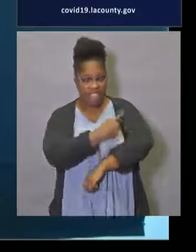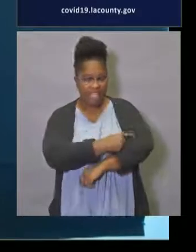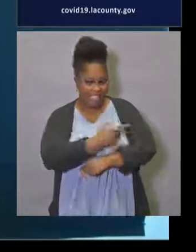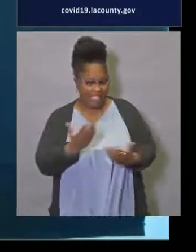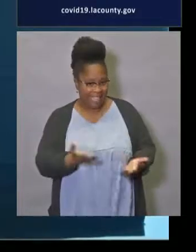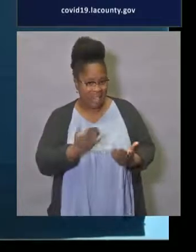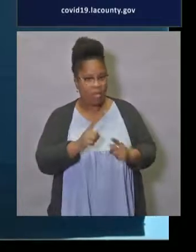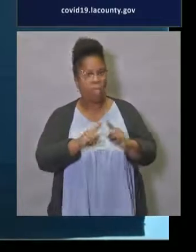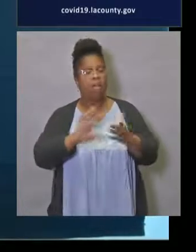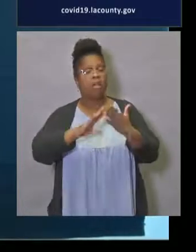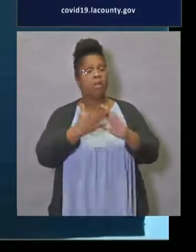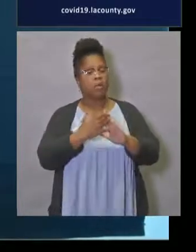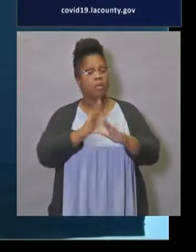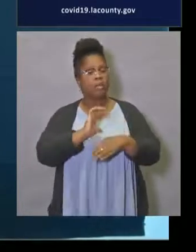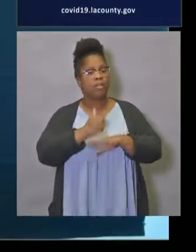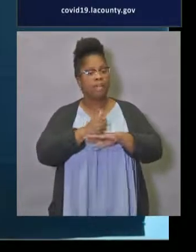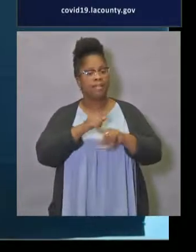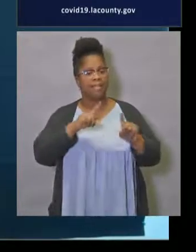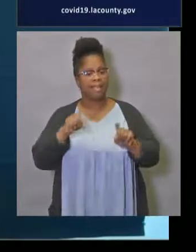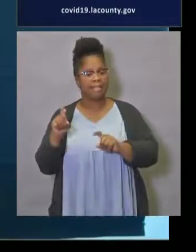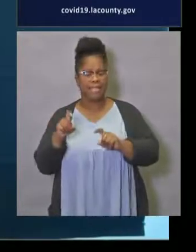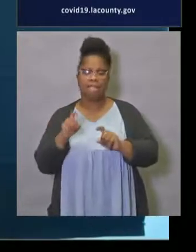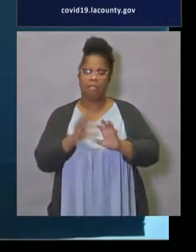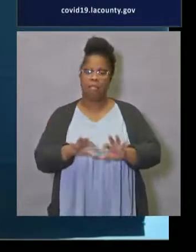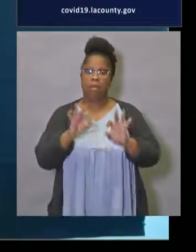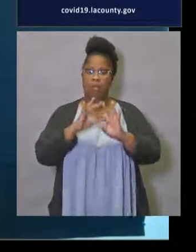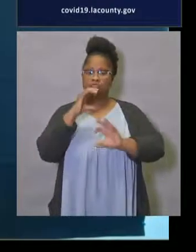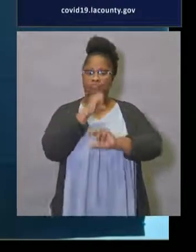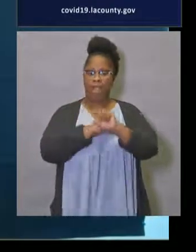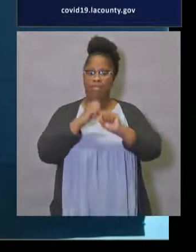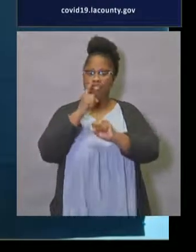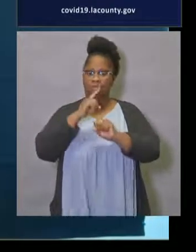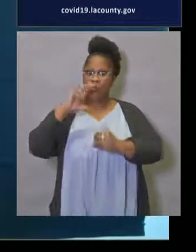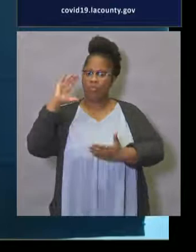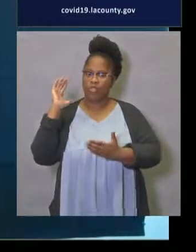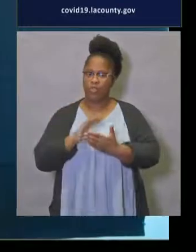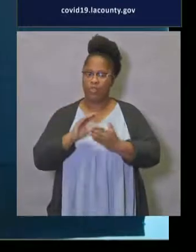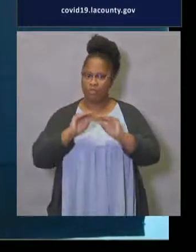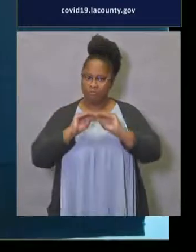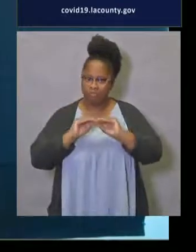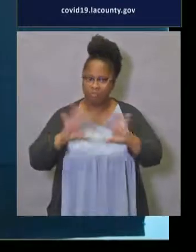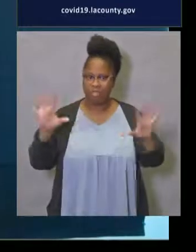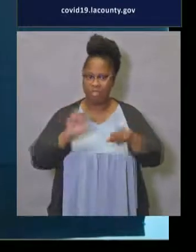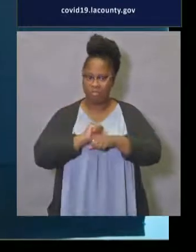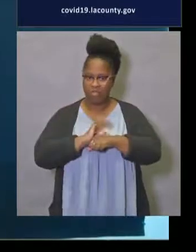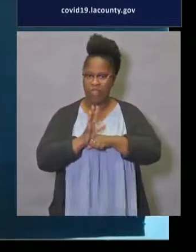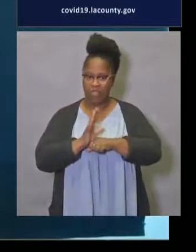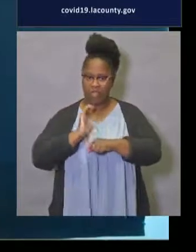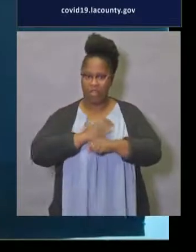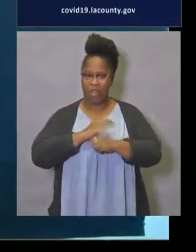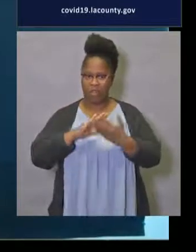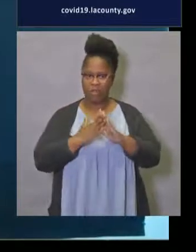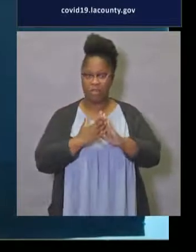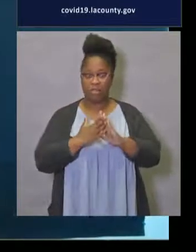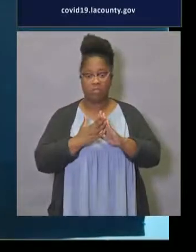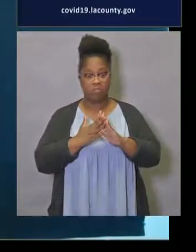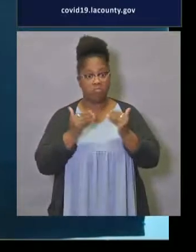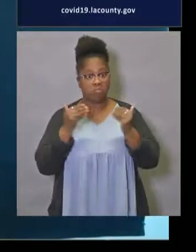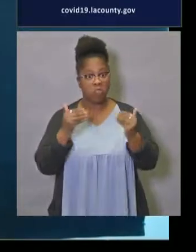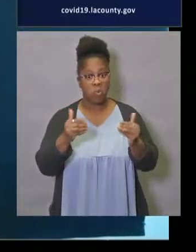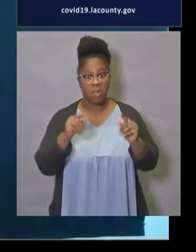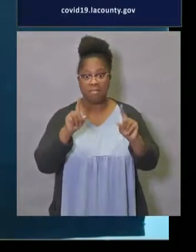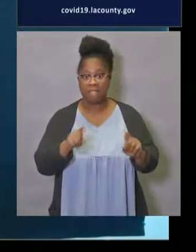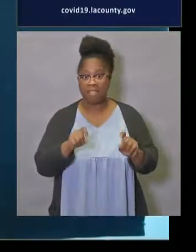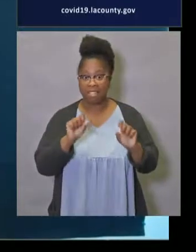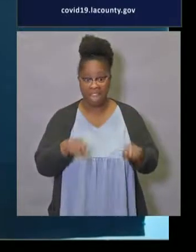testing remains a core strategy to reducing virus transmission within our communities. Please do get tested. If you have a